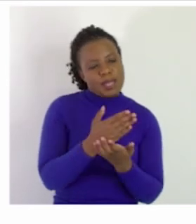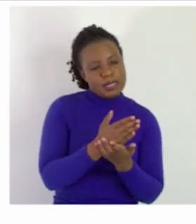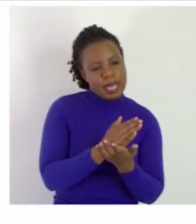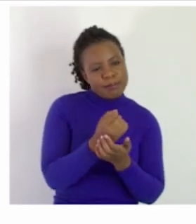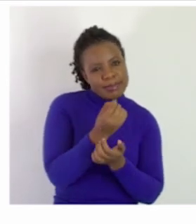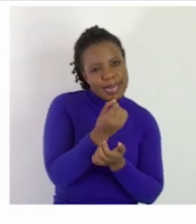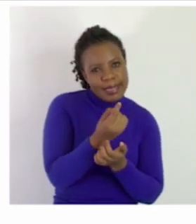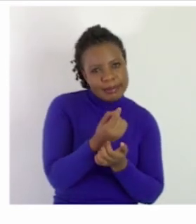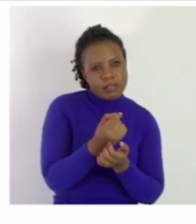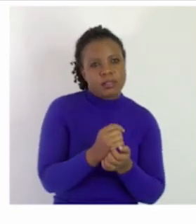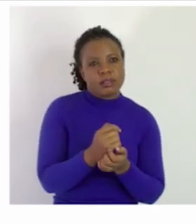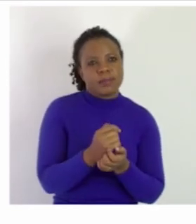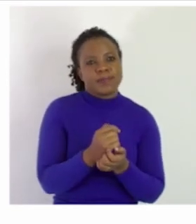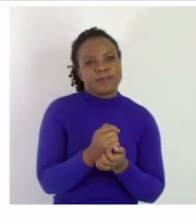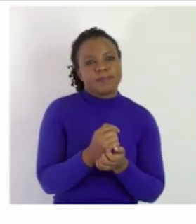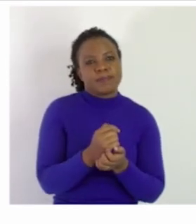some rice,